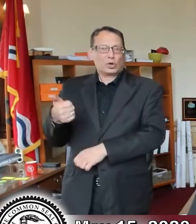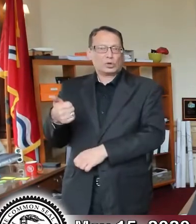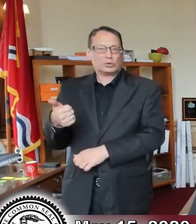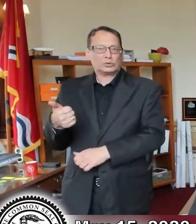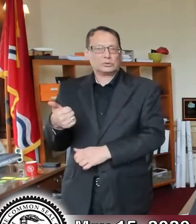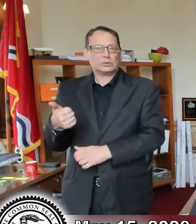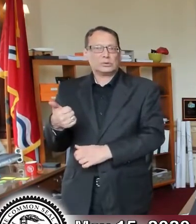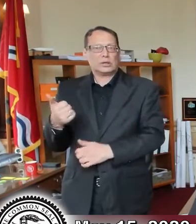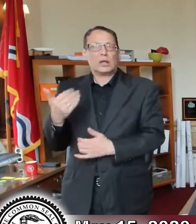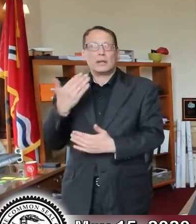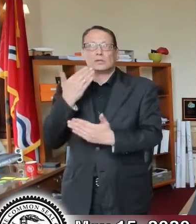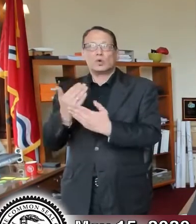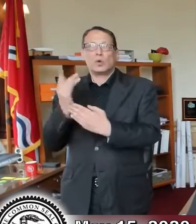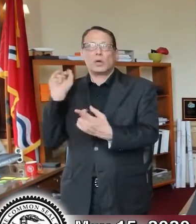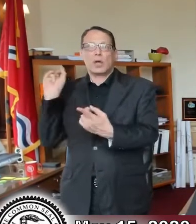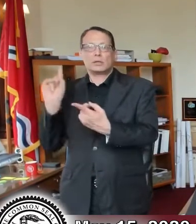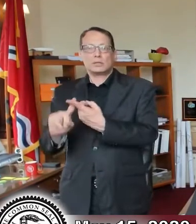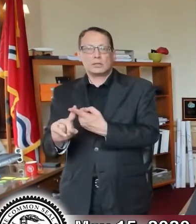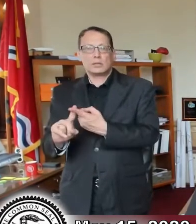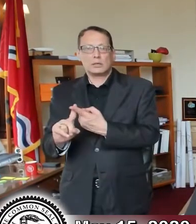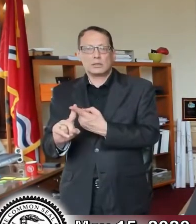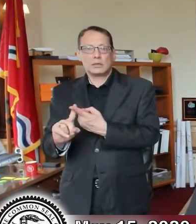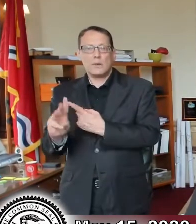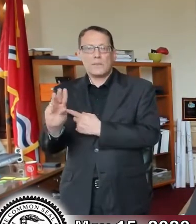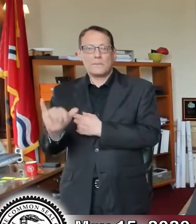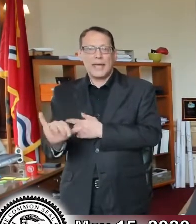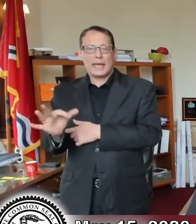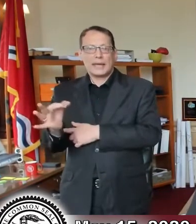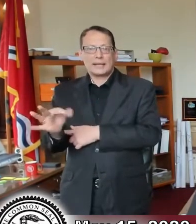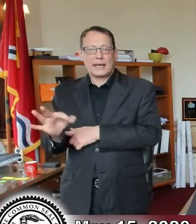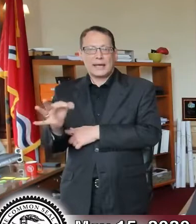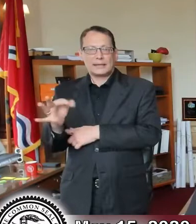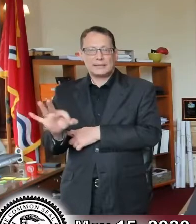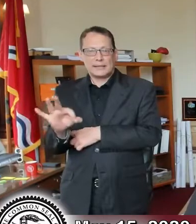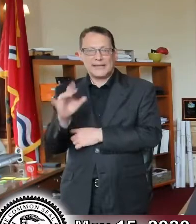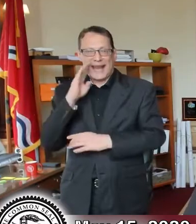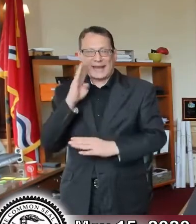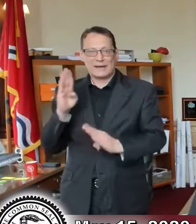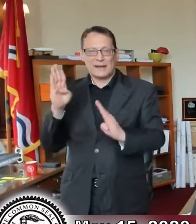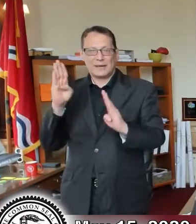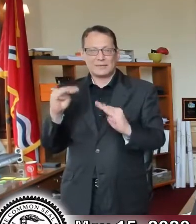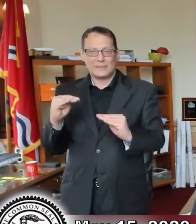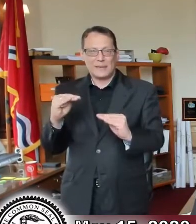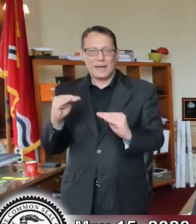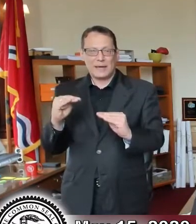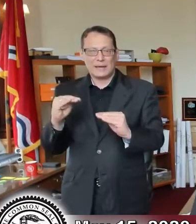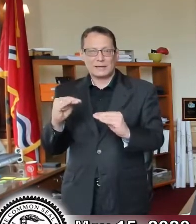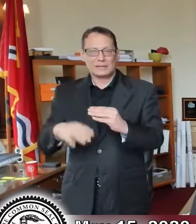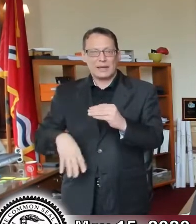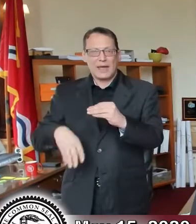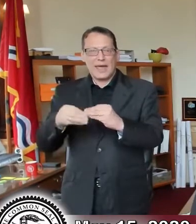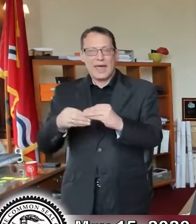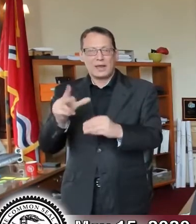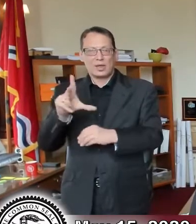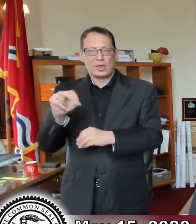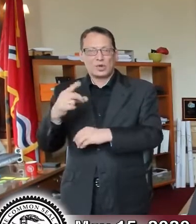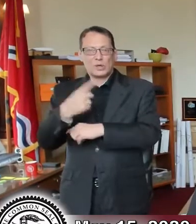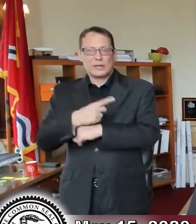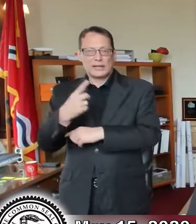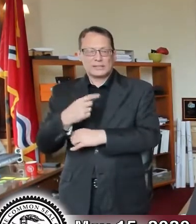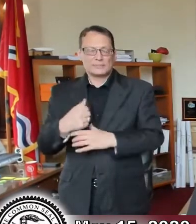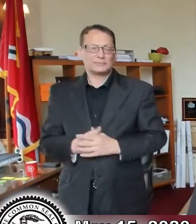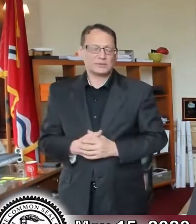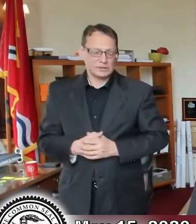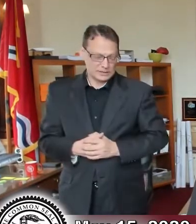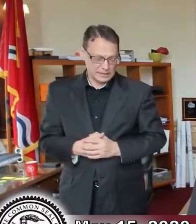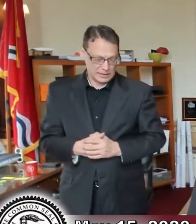right now until the 19th of May, and we are expecting to get at least another 30-day extension on that.